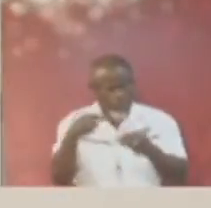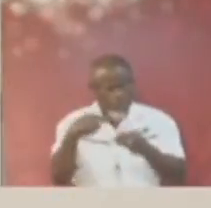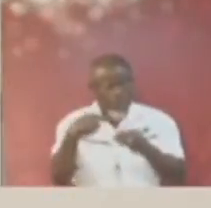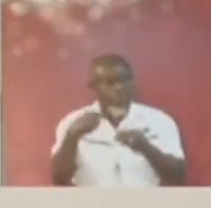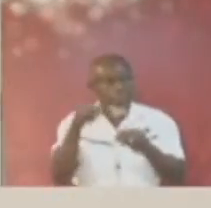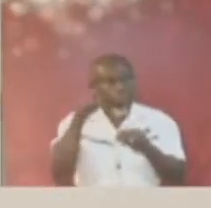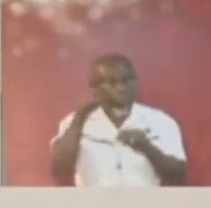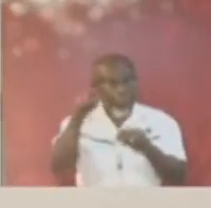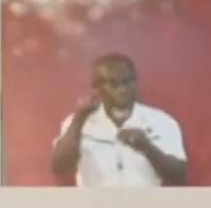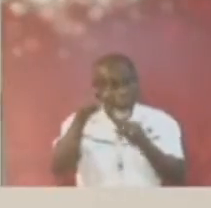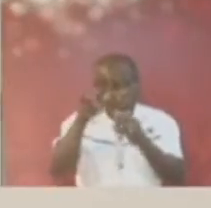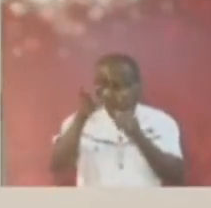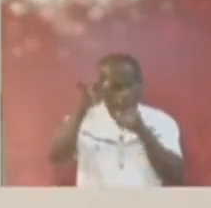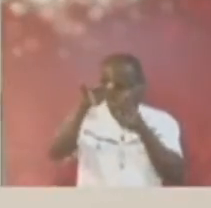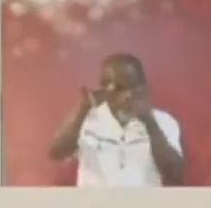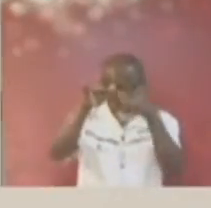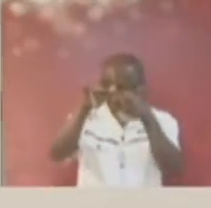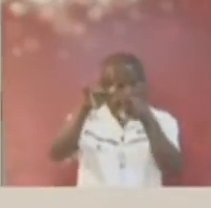follow-up mechanisms for